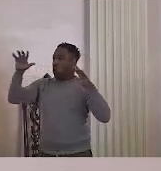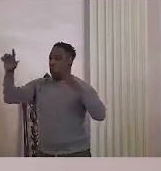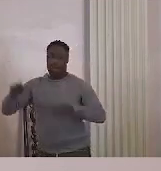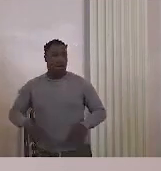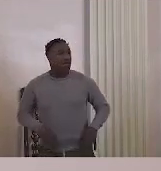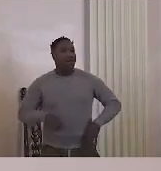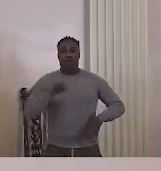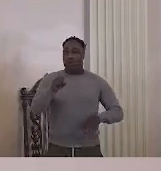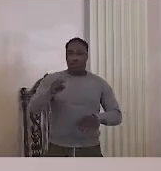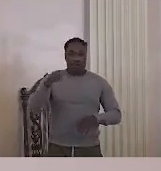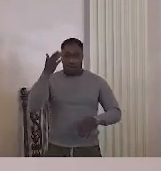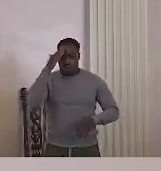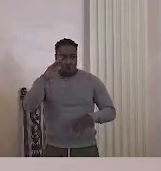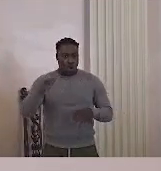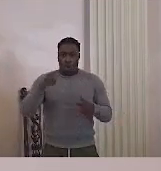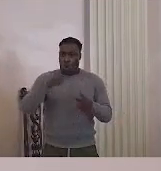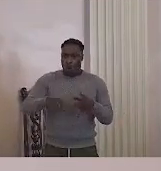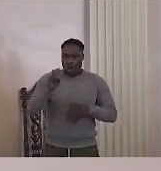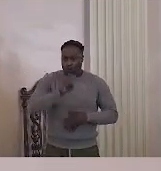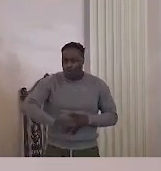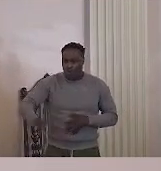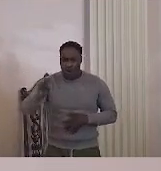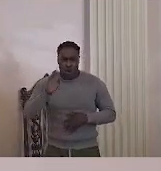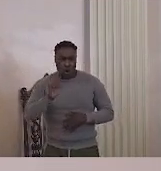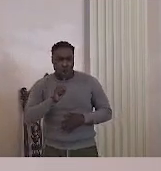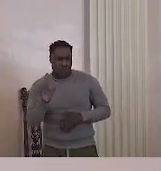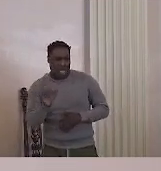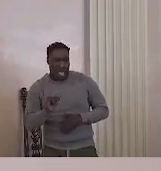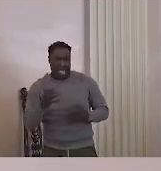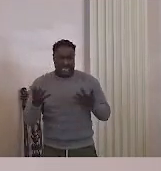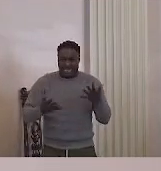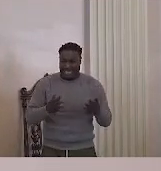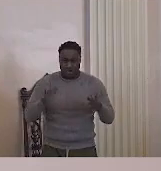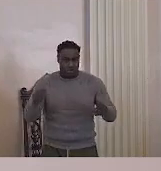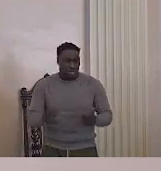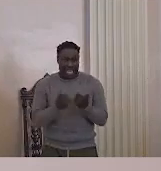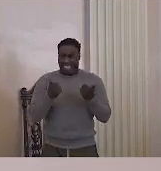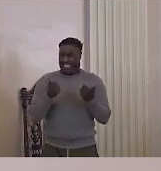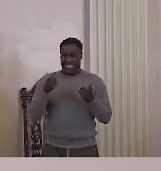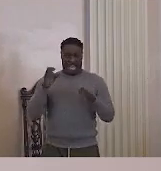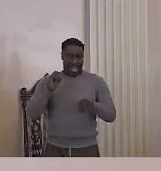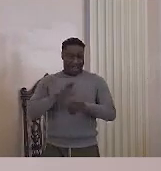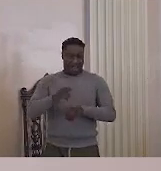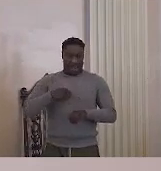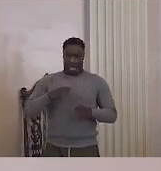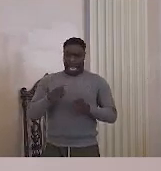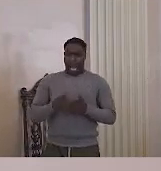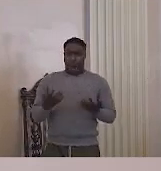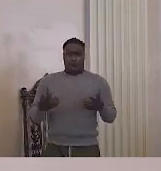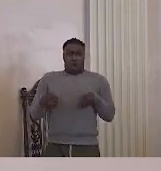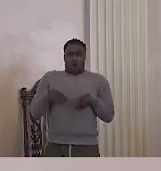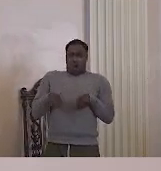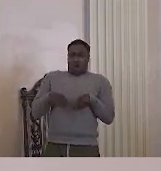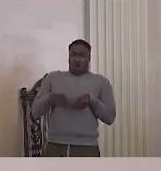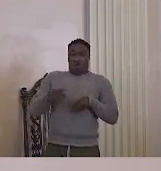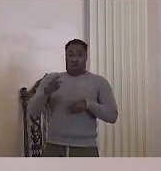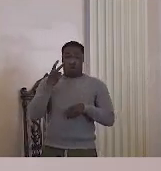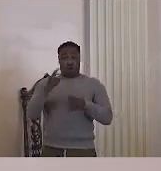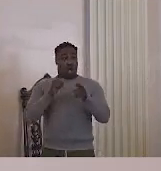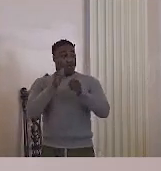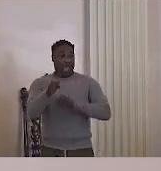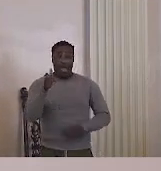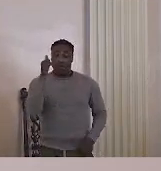though unknowing, what the journey across the gulf of challenge will hold. You look beyond yourself and you